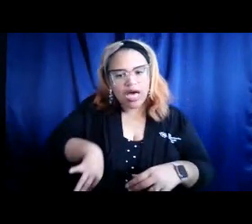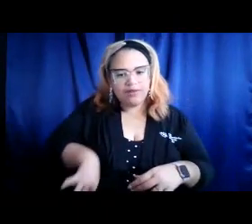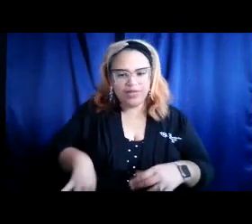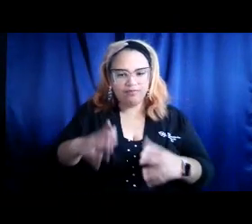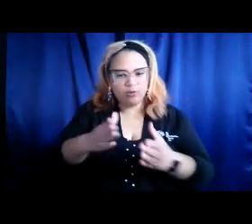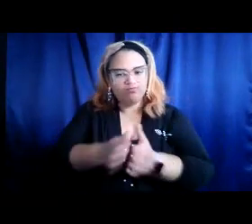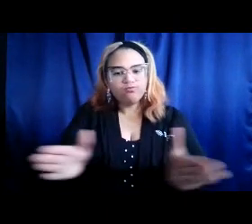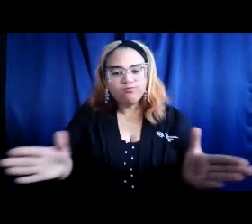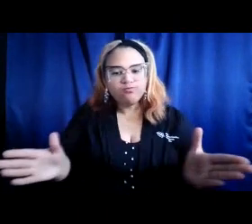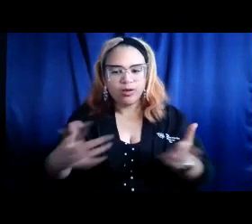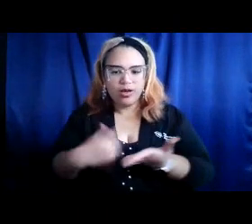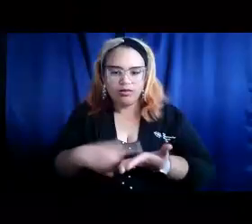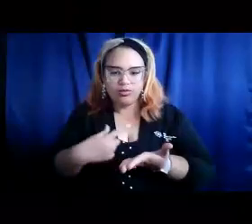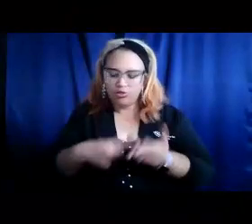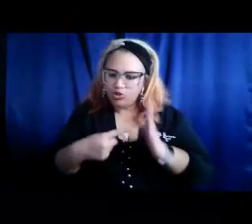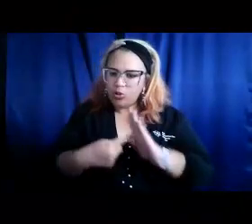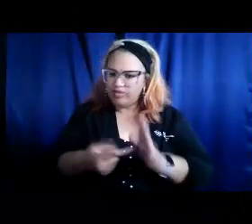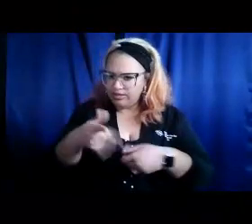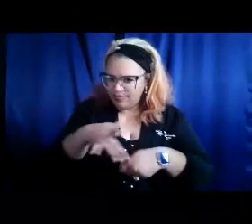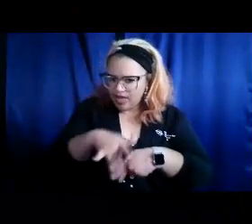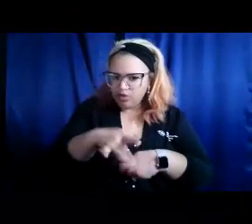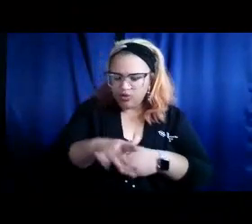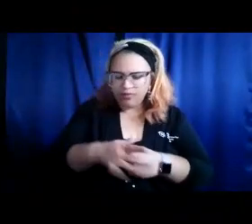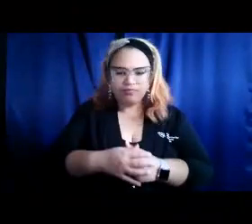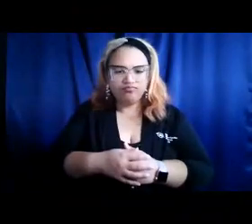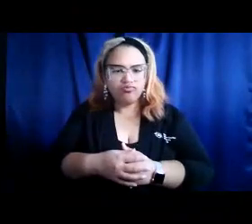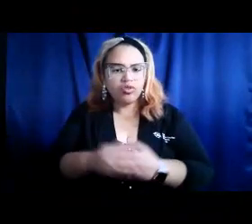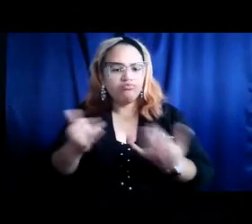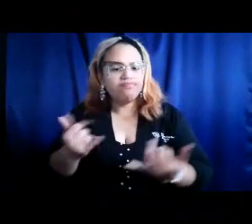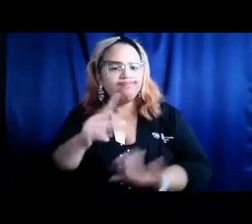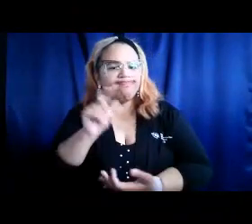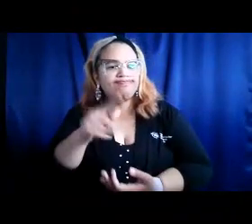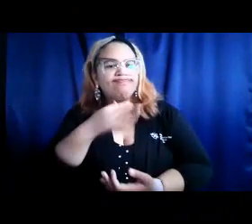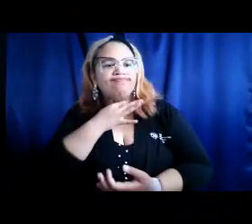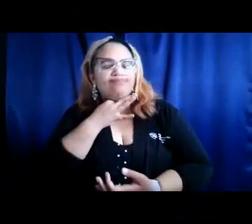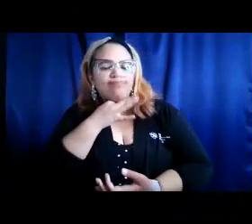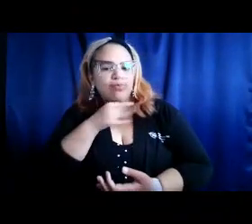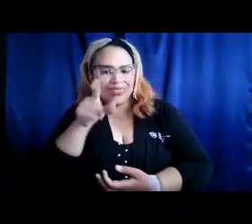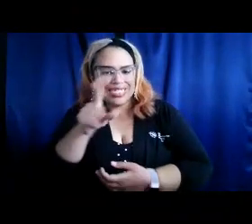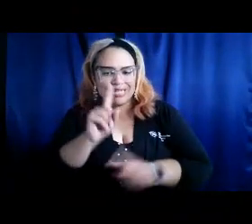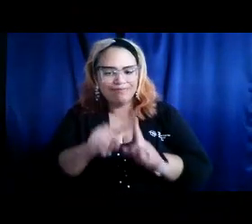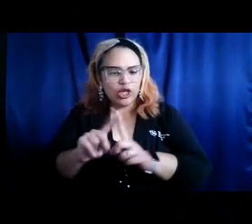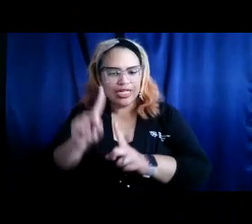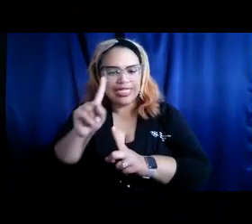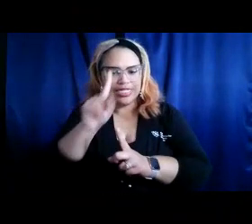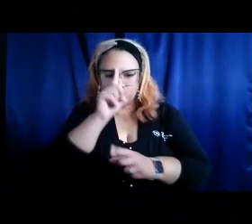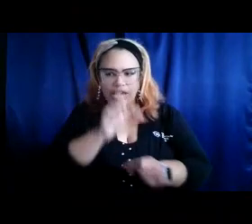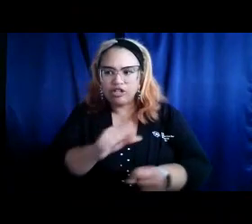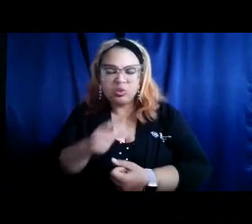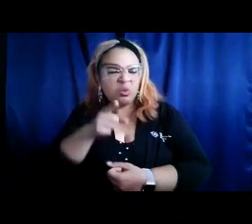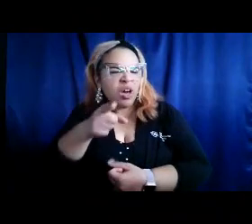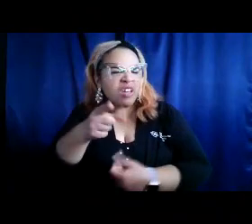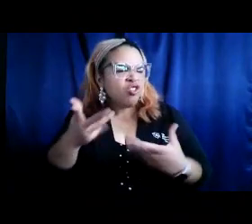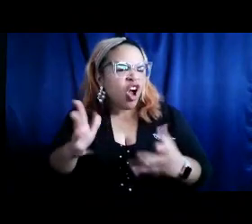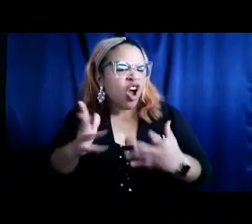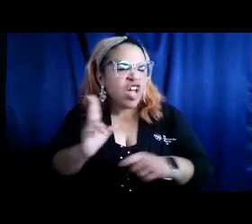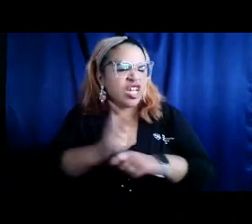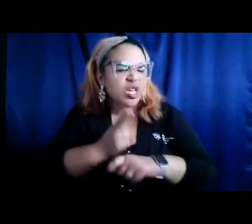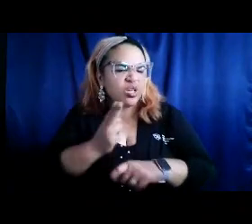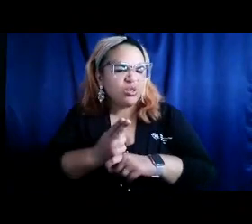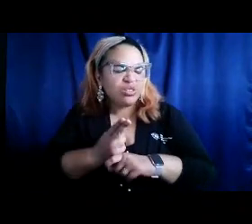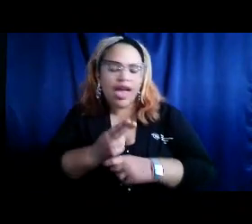which of these supervisory techniques do you already use? And which ones could you begin incorporating into your daily leadership